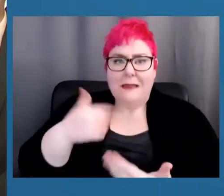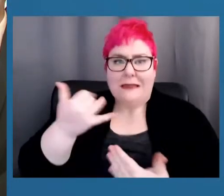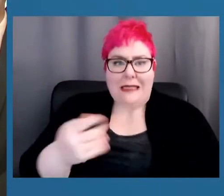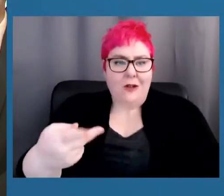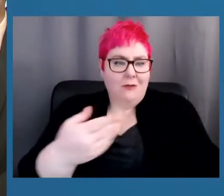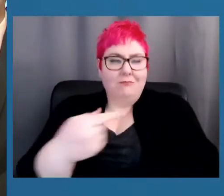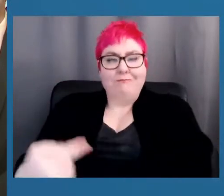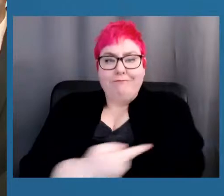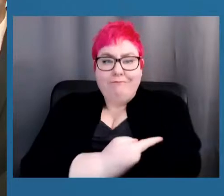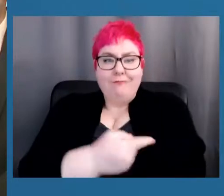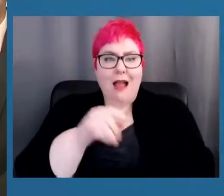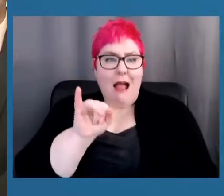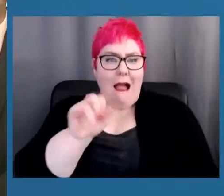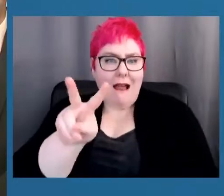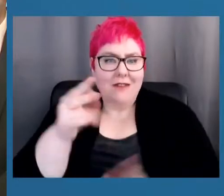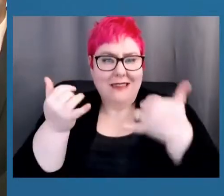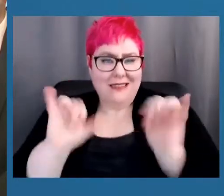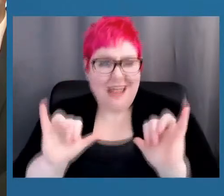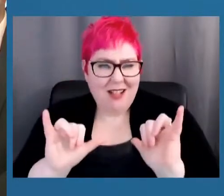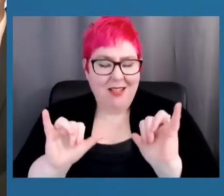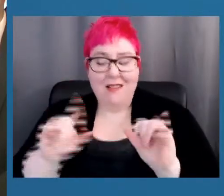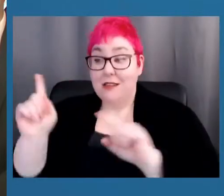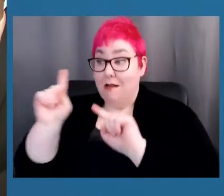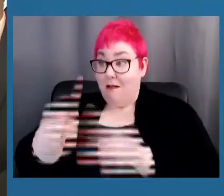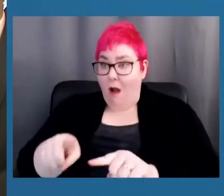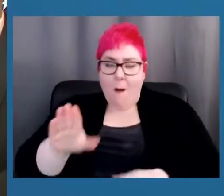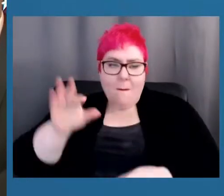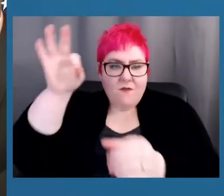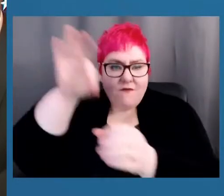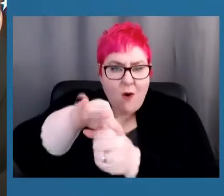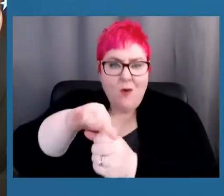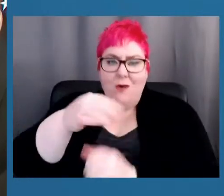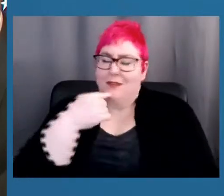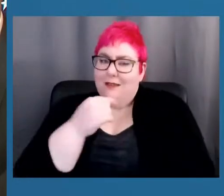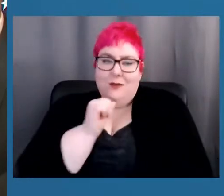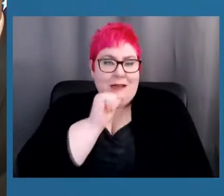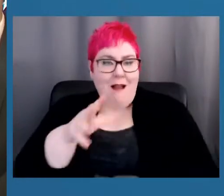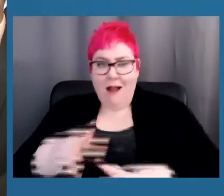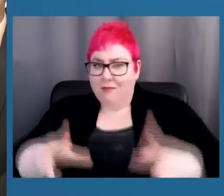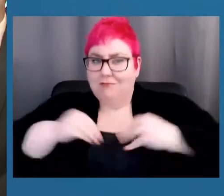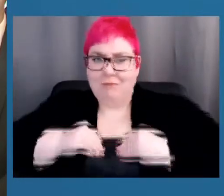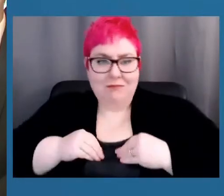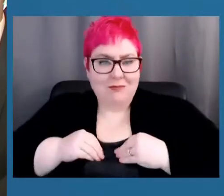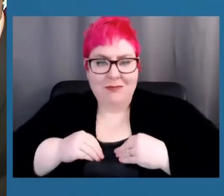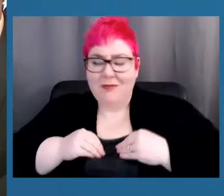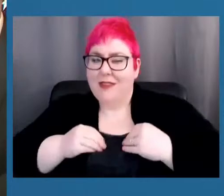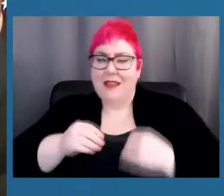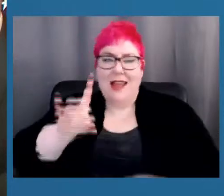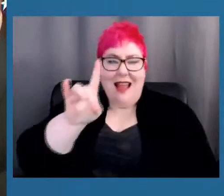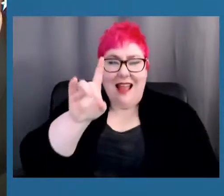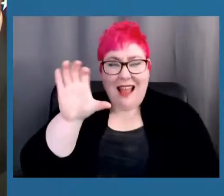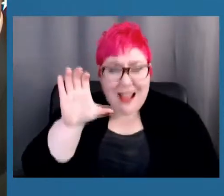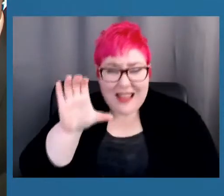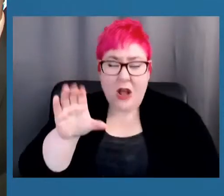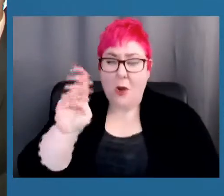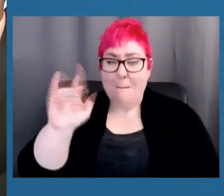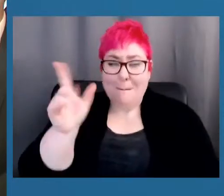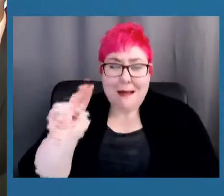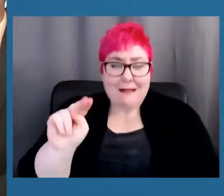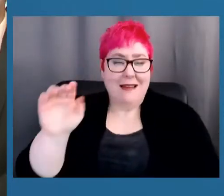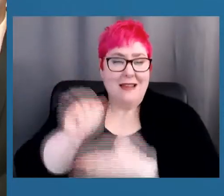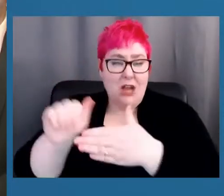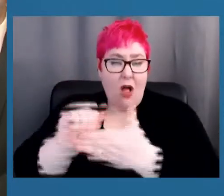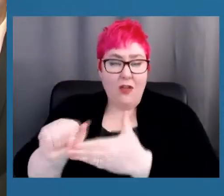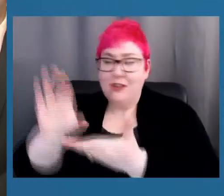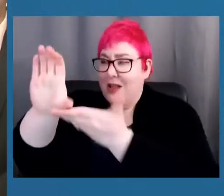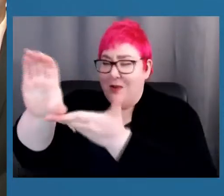to the floor to vote to make sure that we don't take over $800 billion and put it someplace else to give